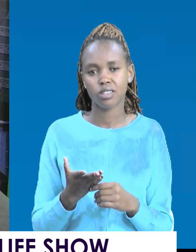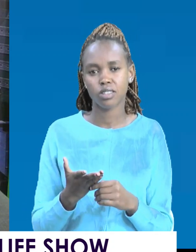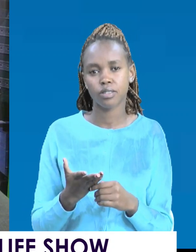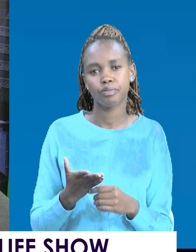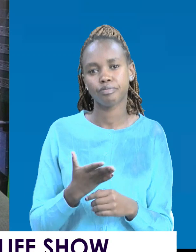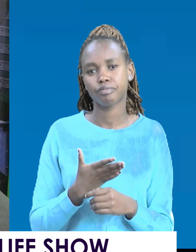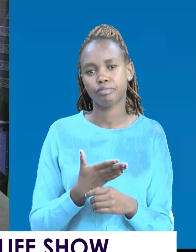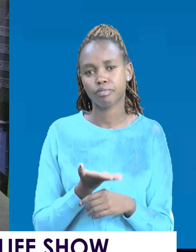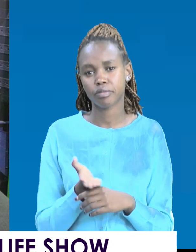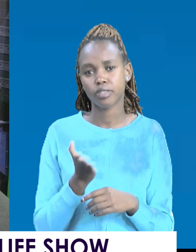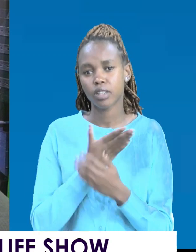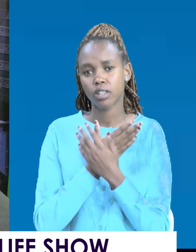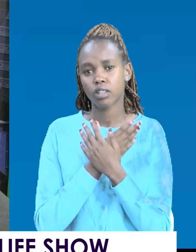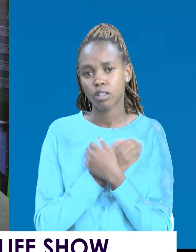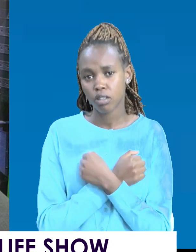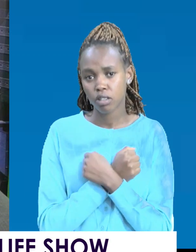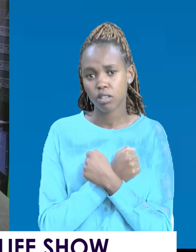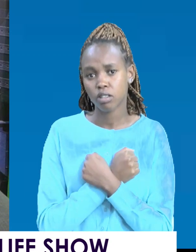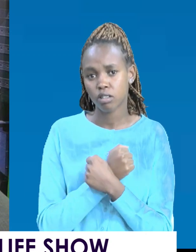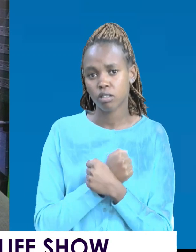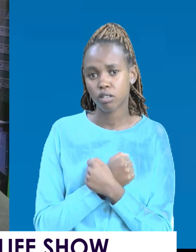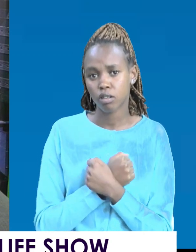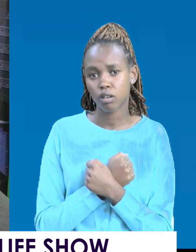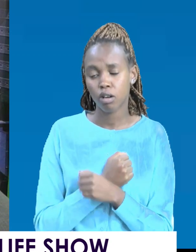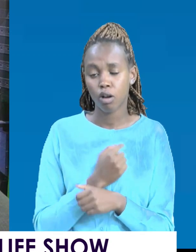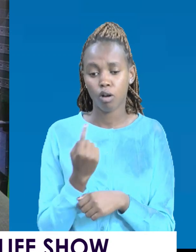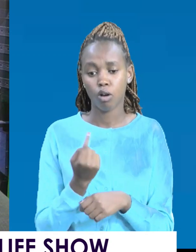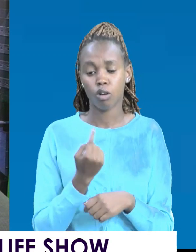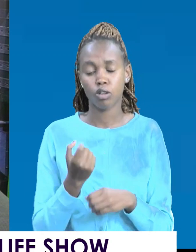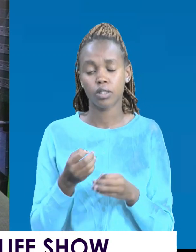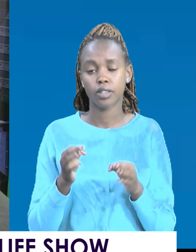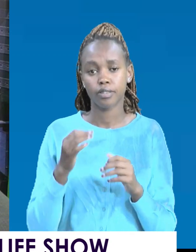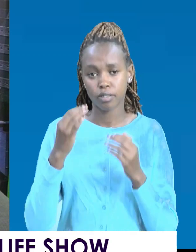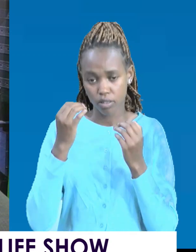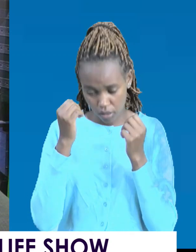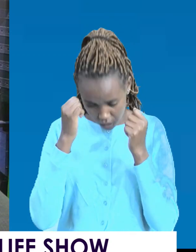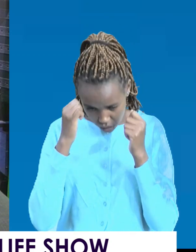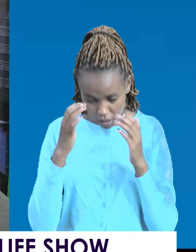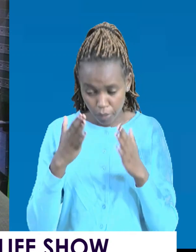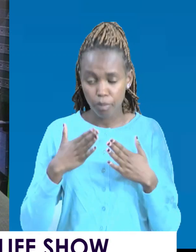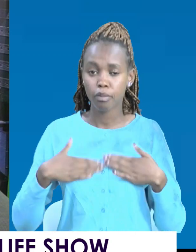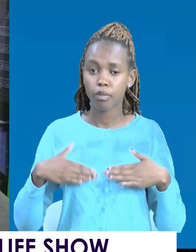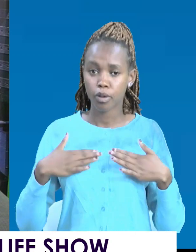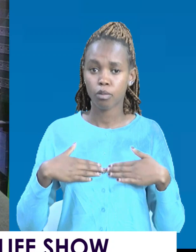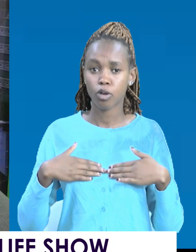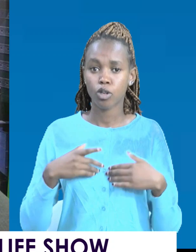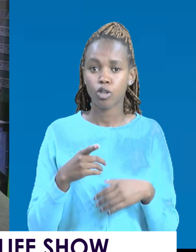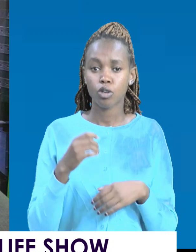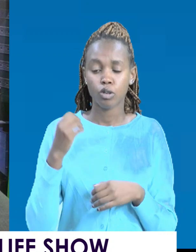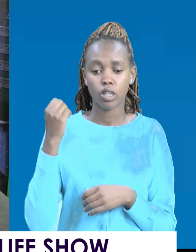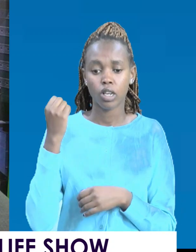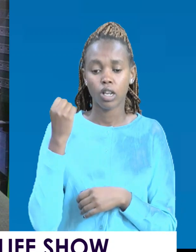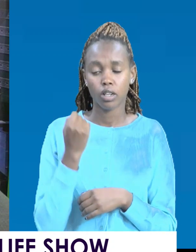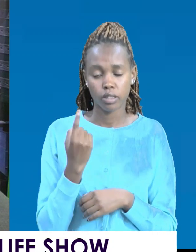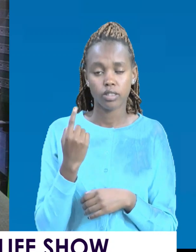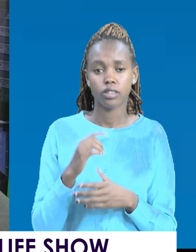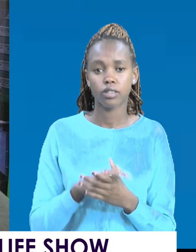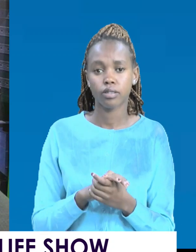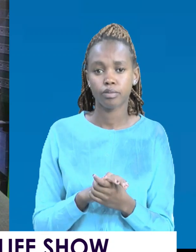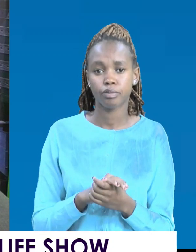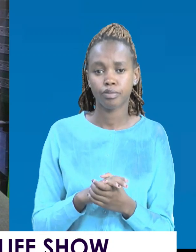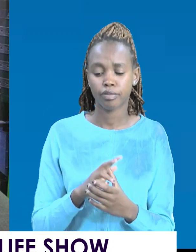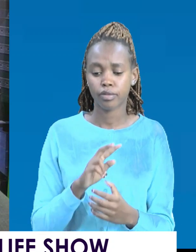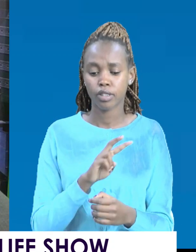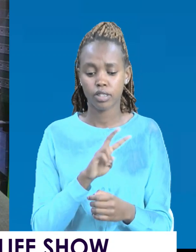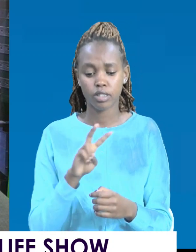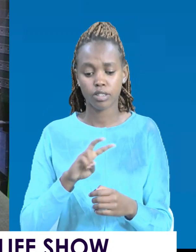cherish. And this can only come when you study people, going through their videos and going through their materials and reading